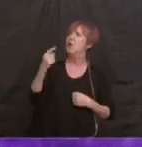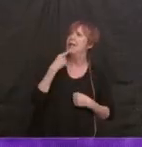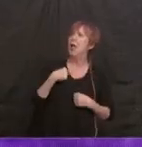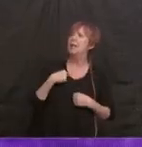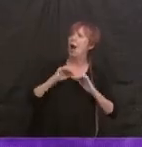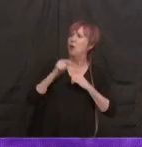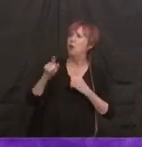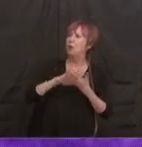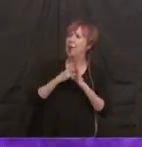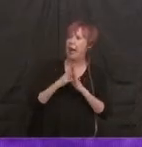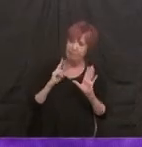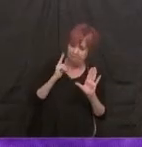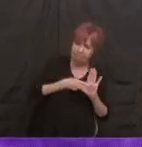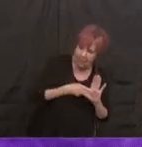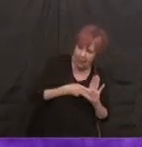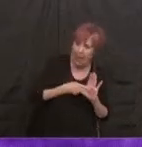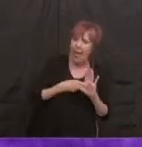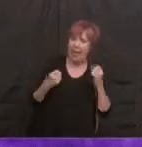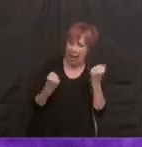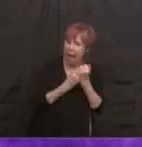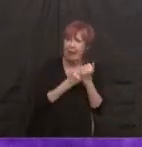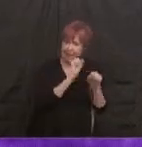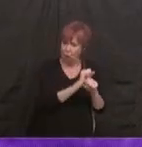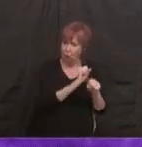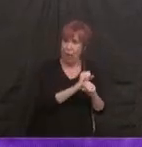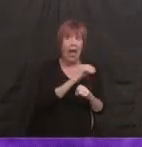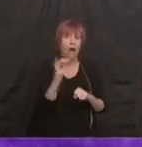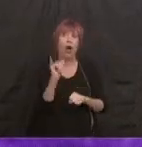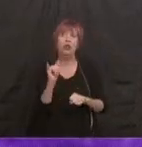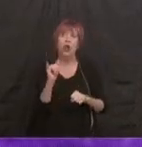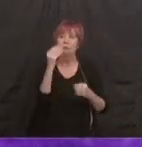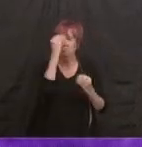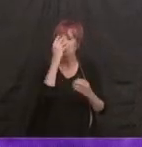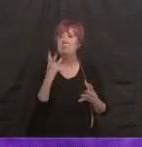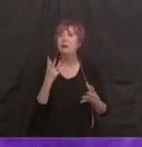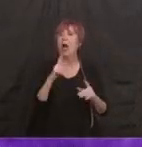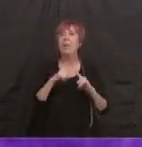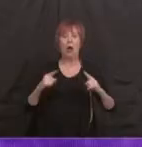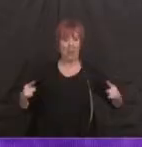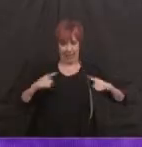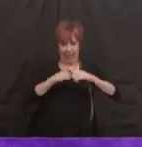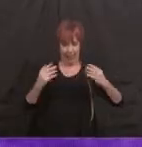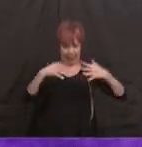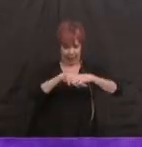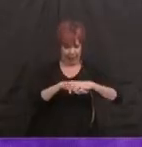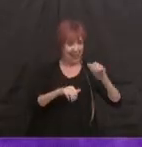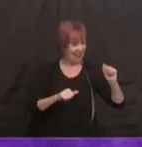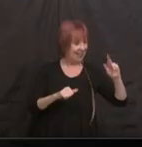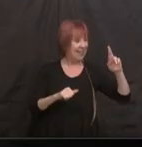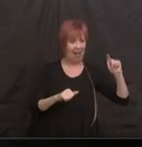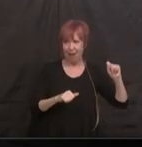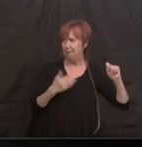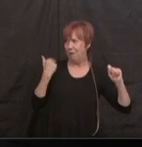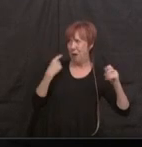you became engaged in advocacy work, and can you also speak to the intersection between art, we were kind of talking about